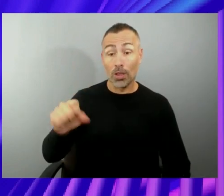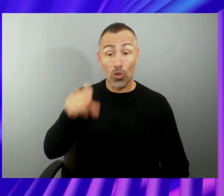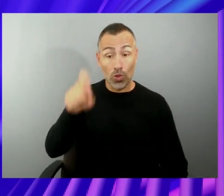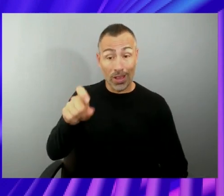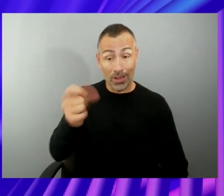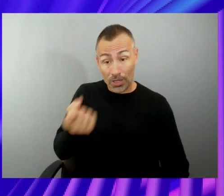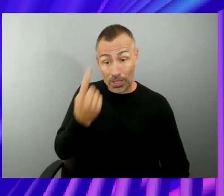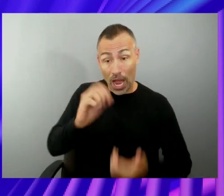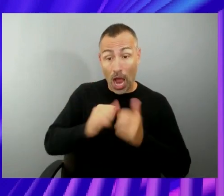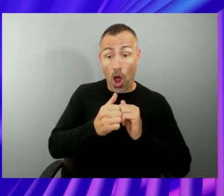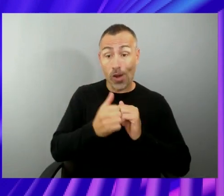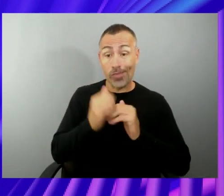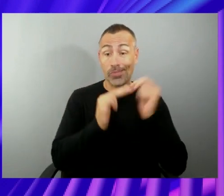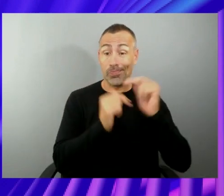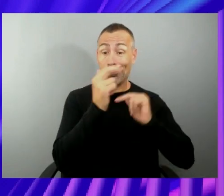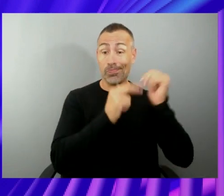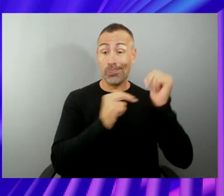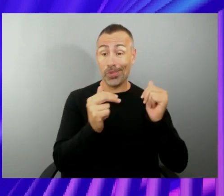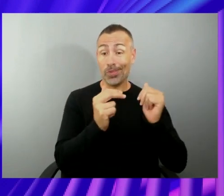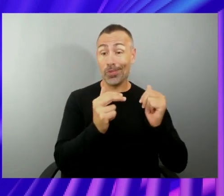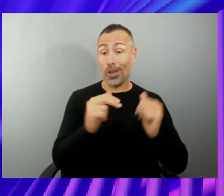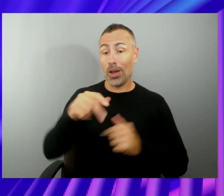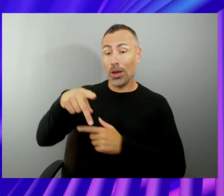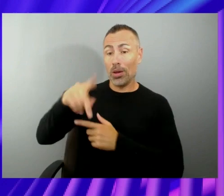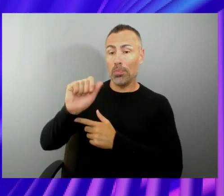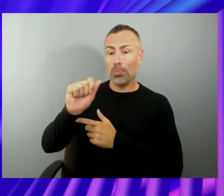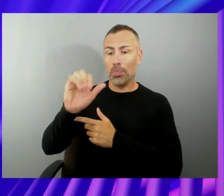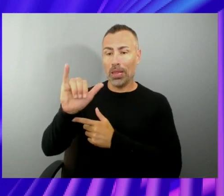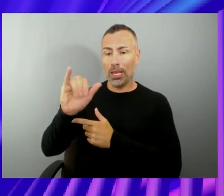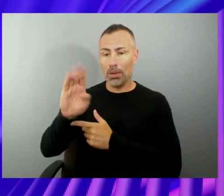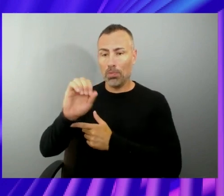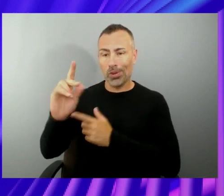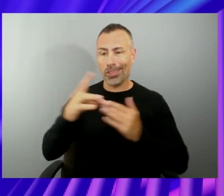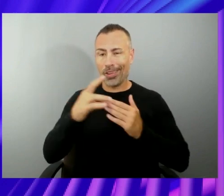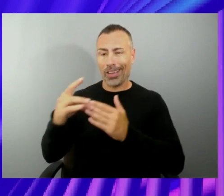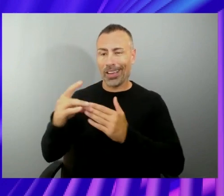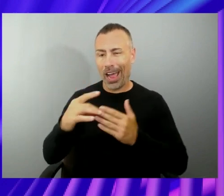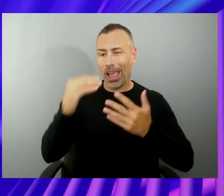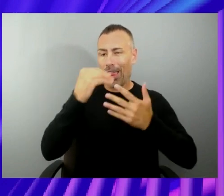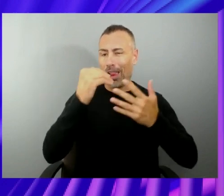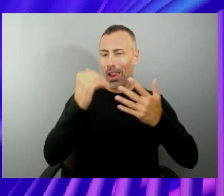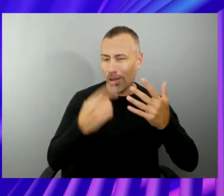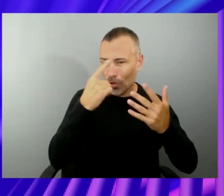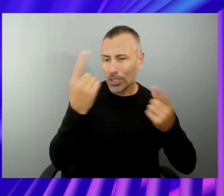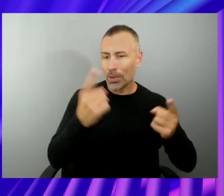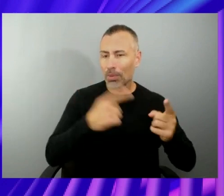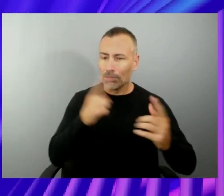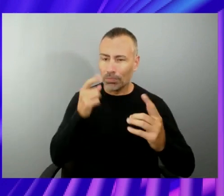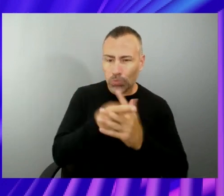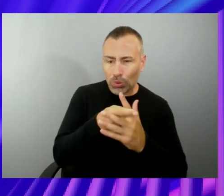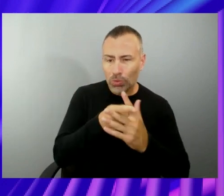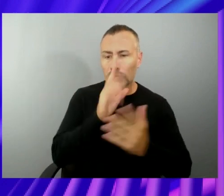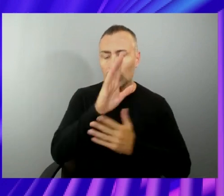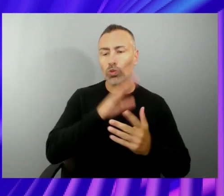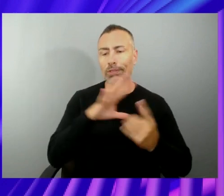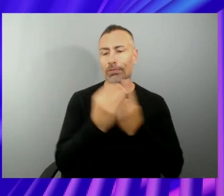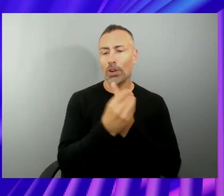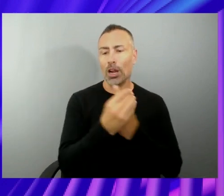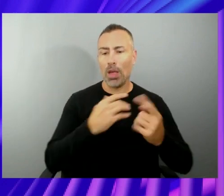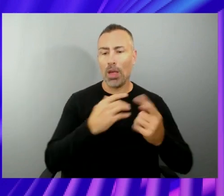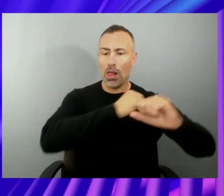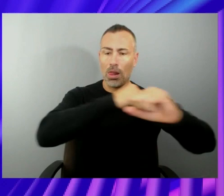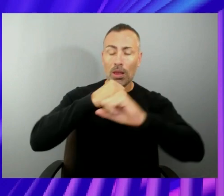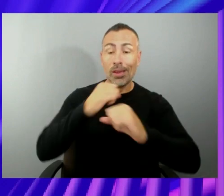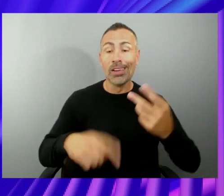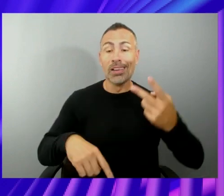playbook for when something foul happens in your environment. You're able to look at how you're able to prevent, detect, respond, recover, and that's